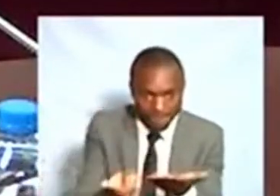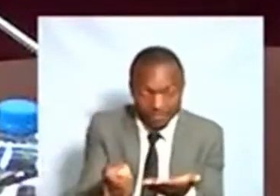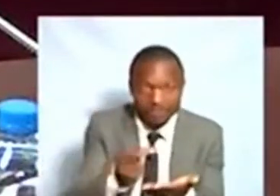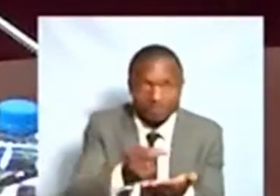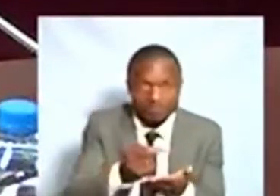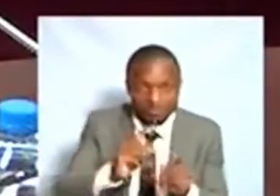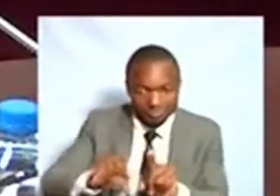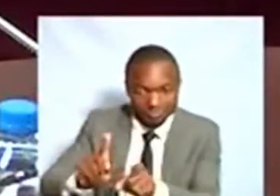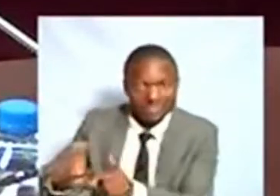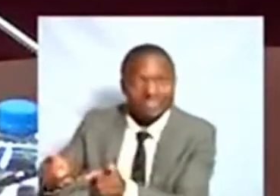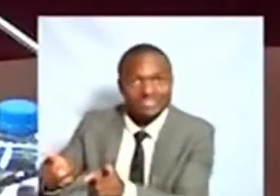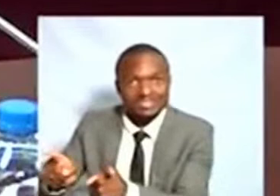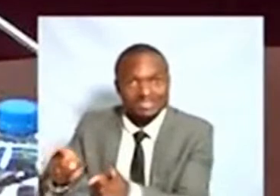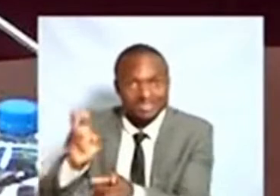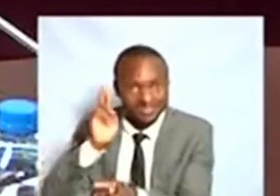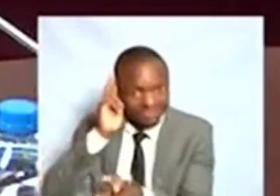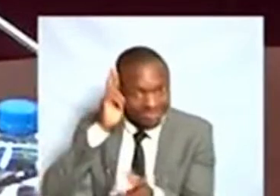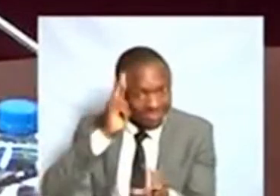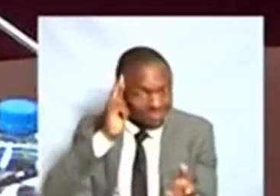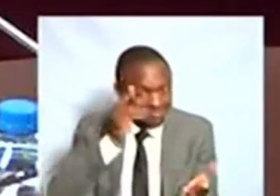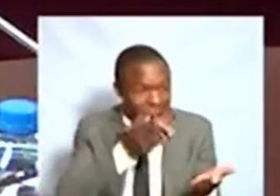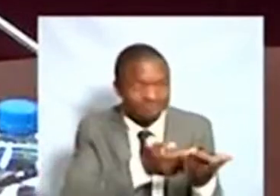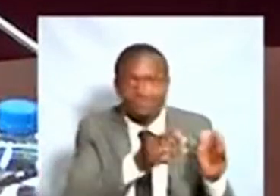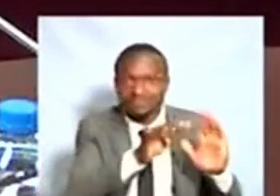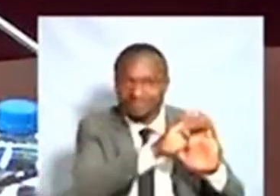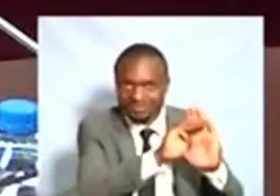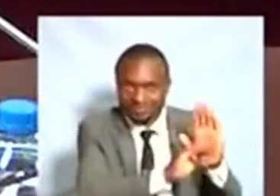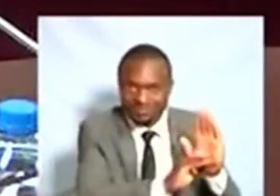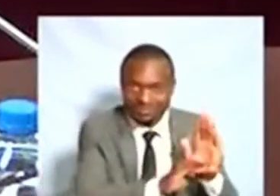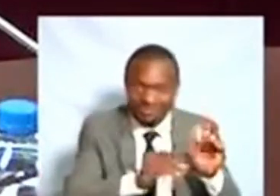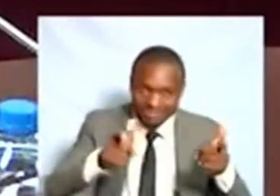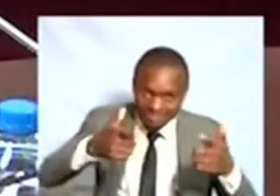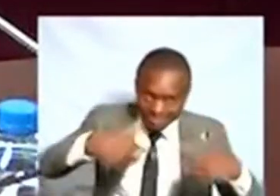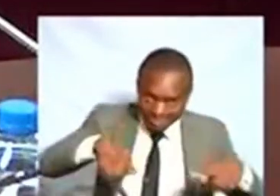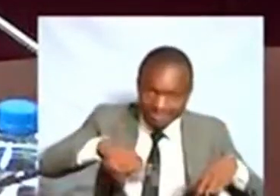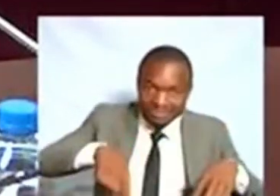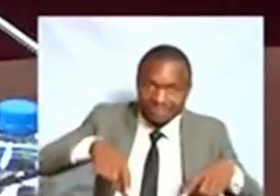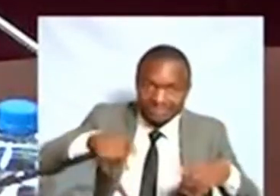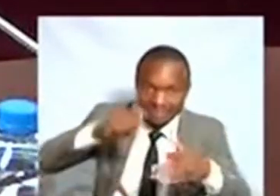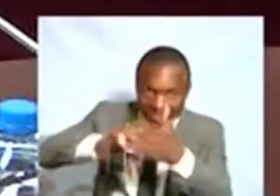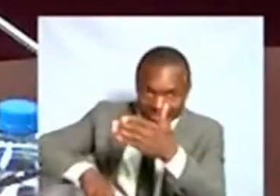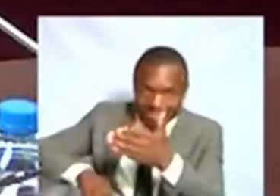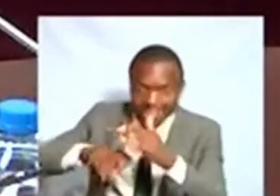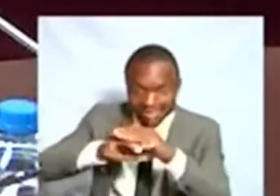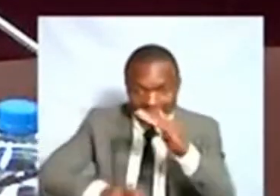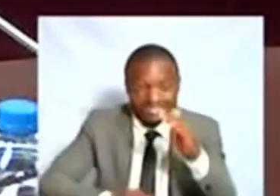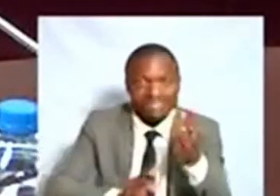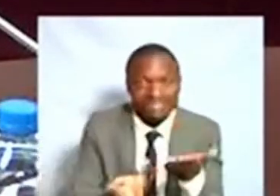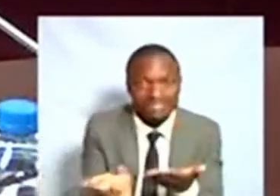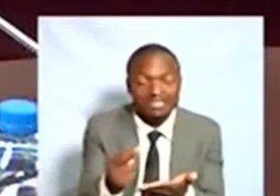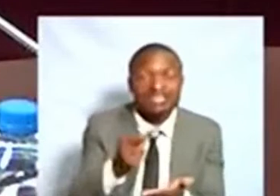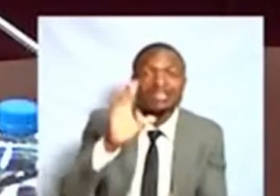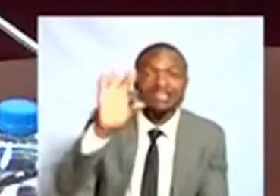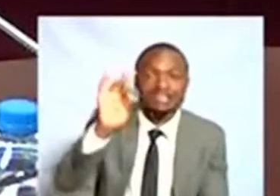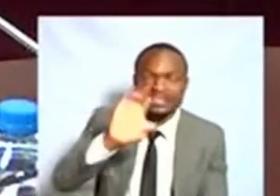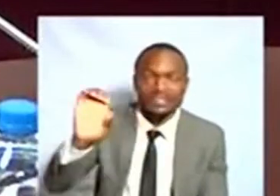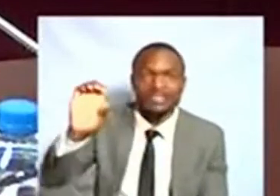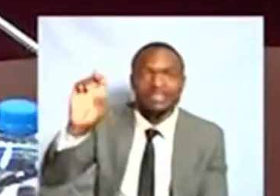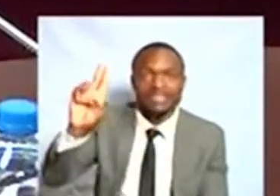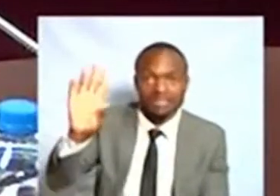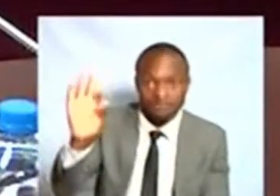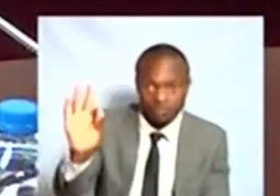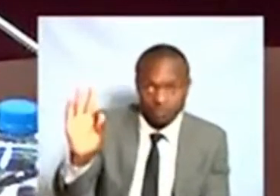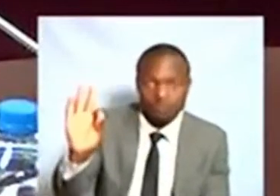reasons. These are the following, Chair. Local taxes under collection of 892